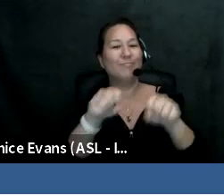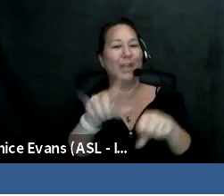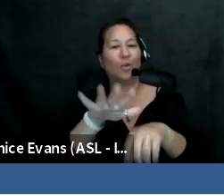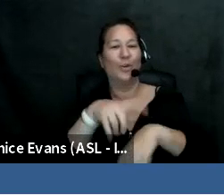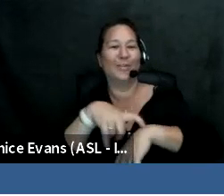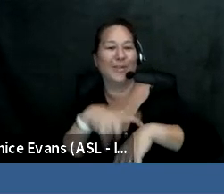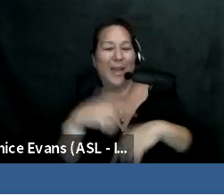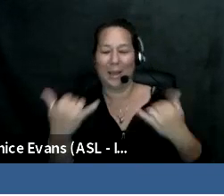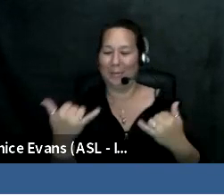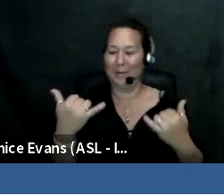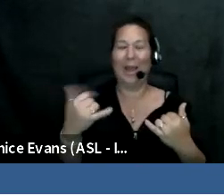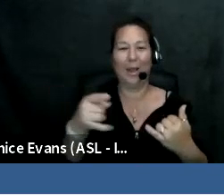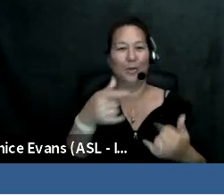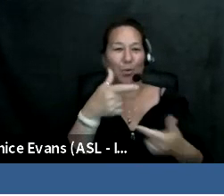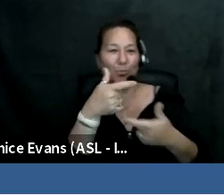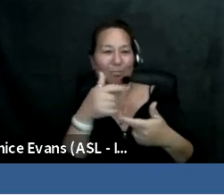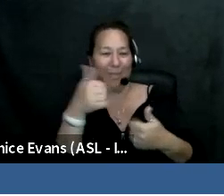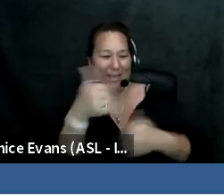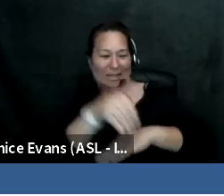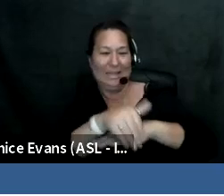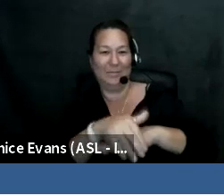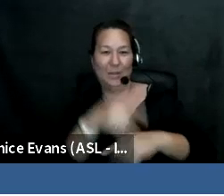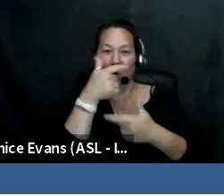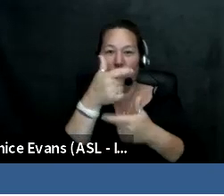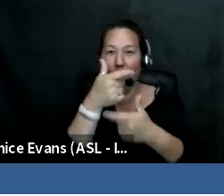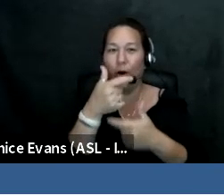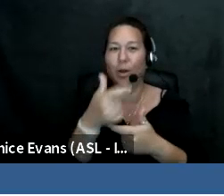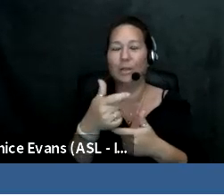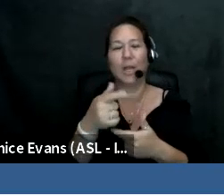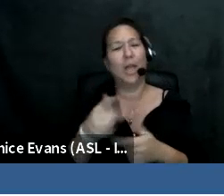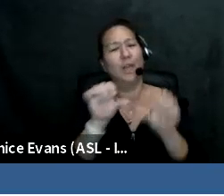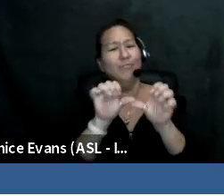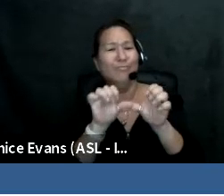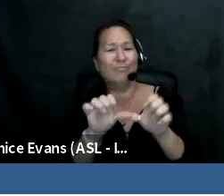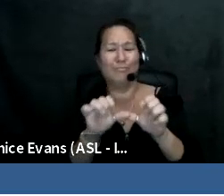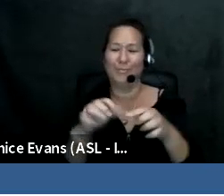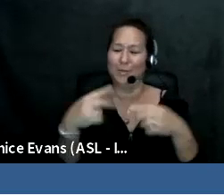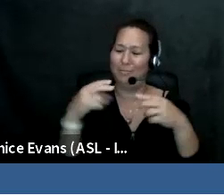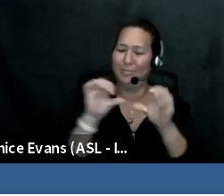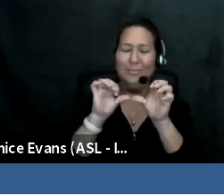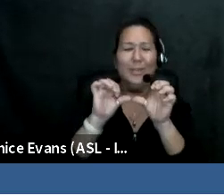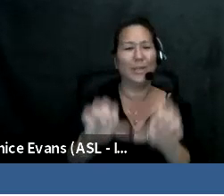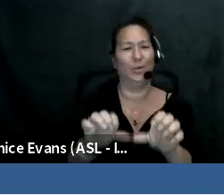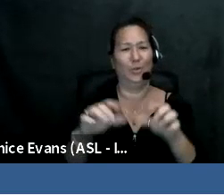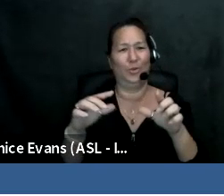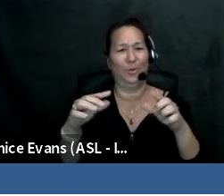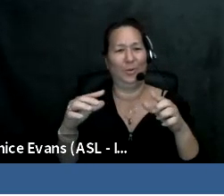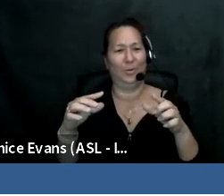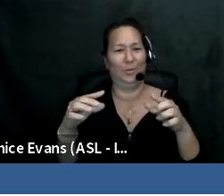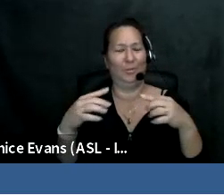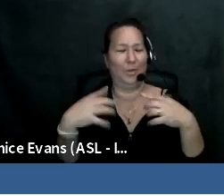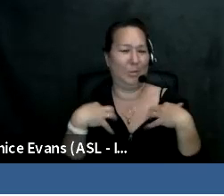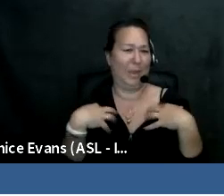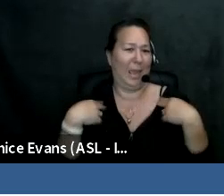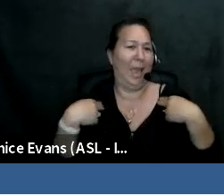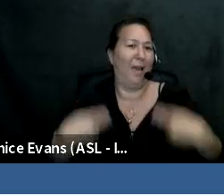us. And we hope that you continue to stay healthy and take care of yourselves and one another, and just continue